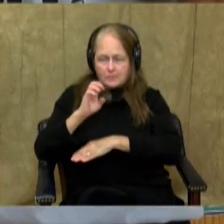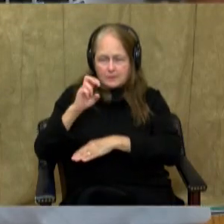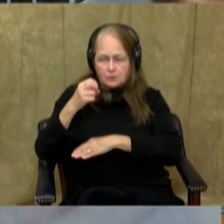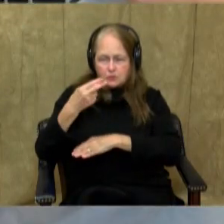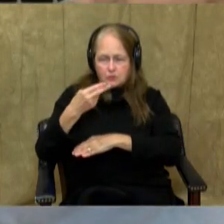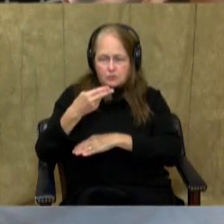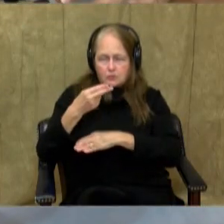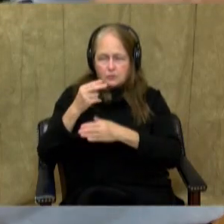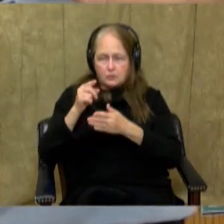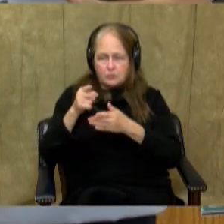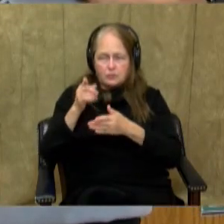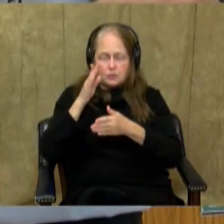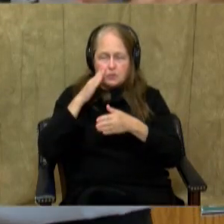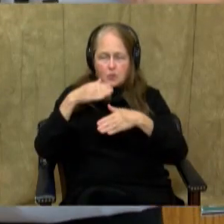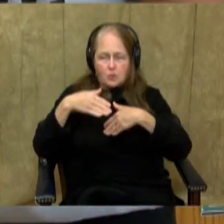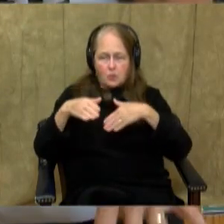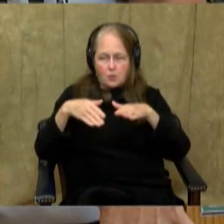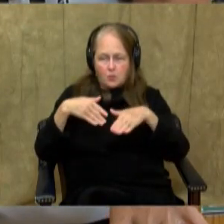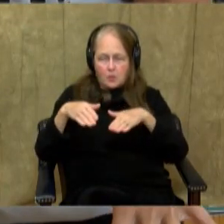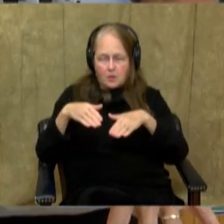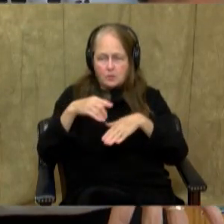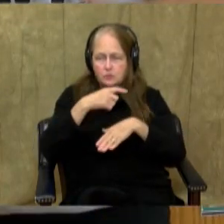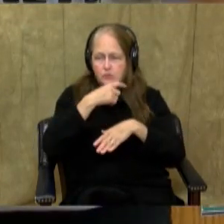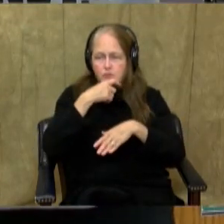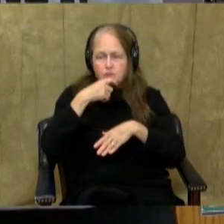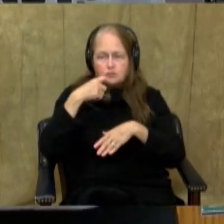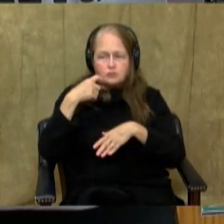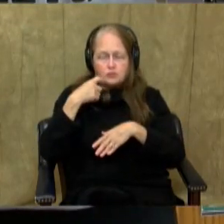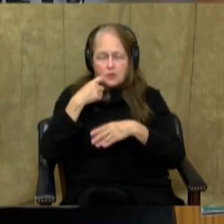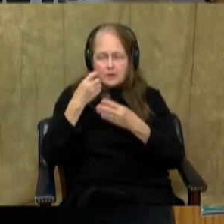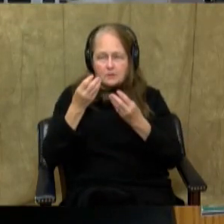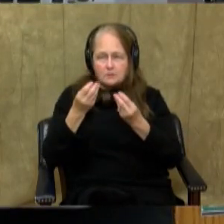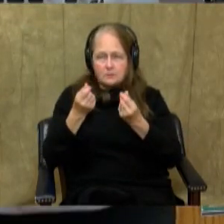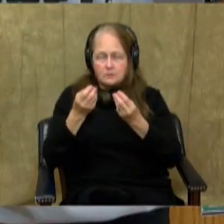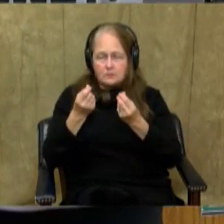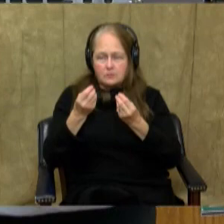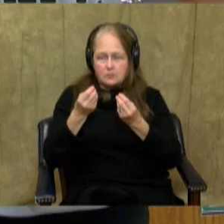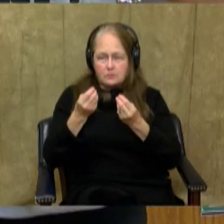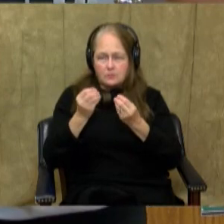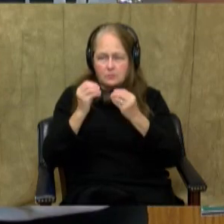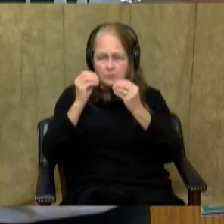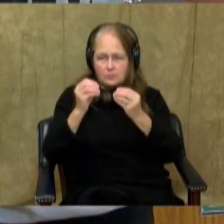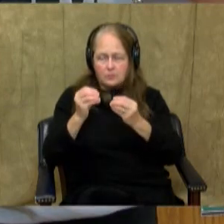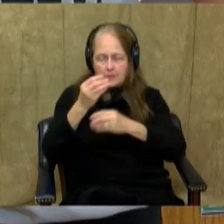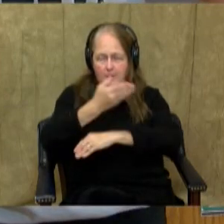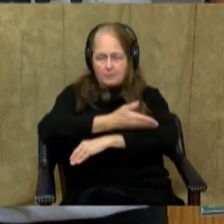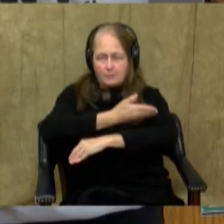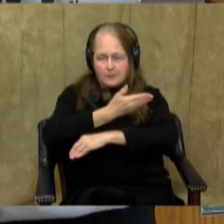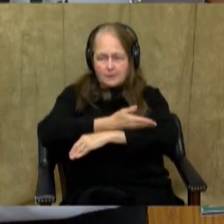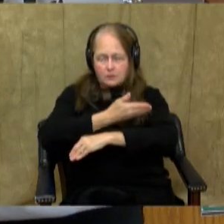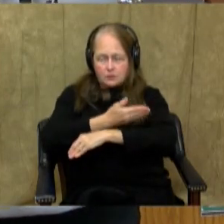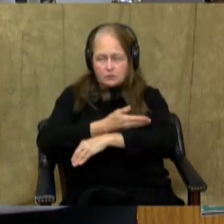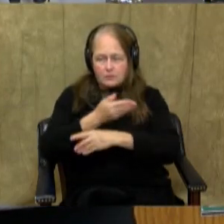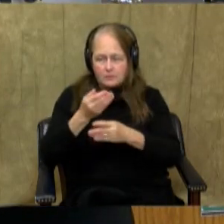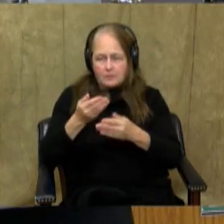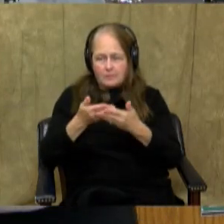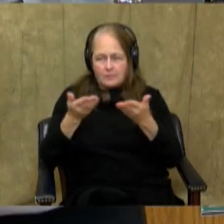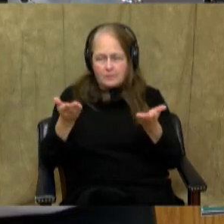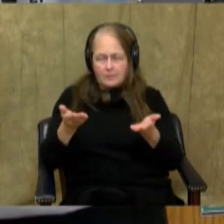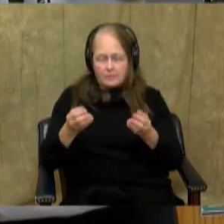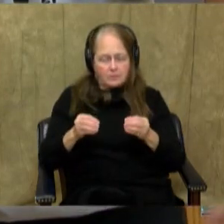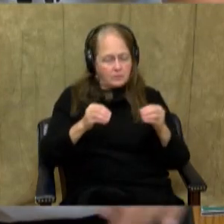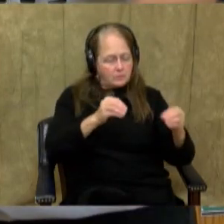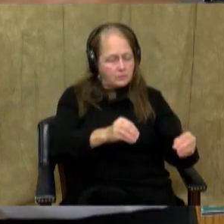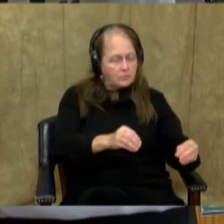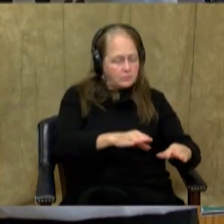the beach, you walk out on the dry sand and you're trying to decide where to put your beach stuff. And at some